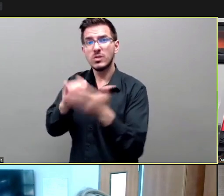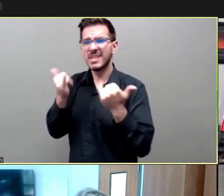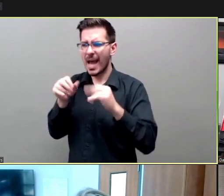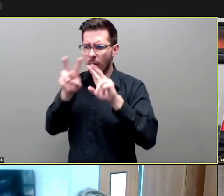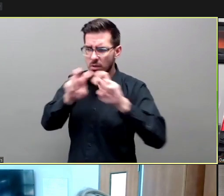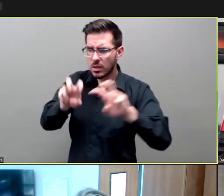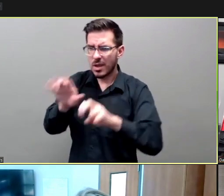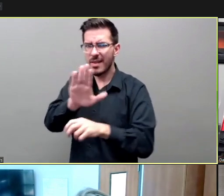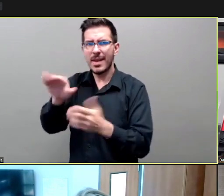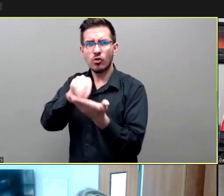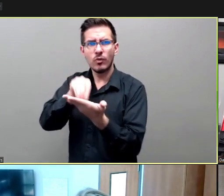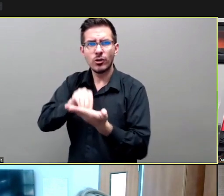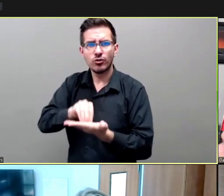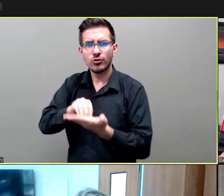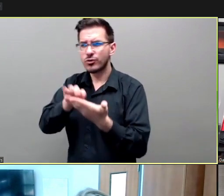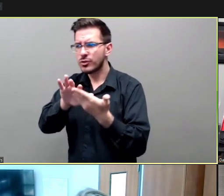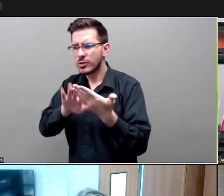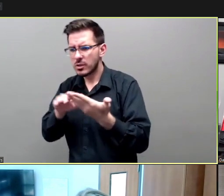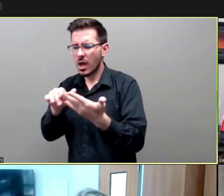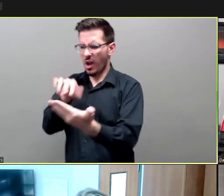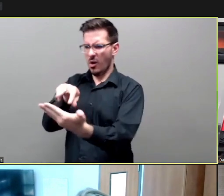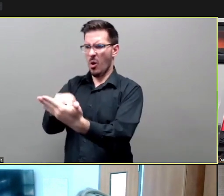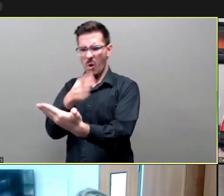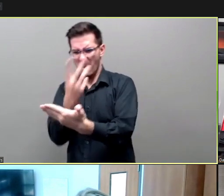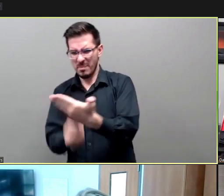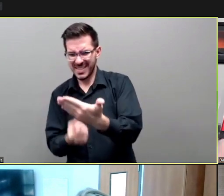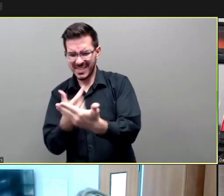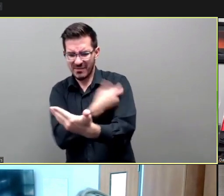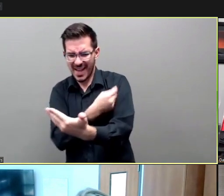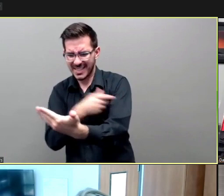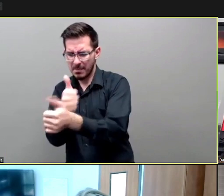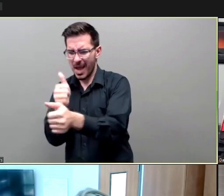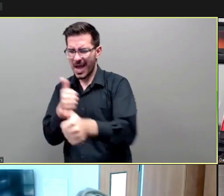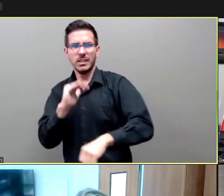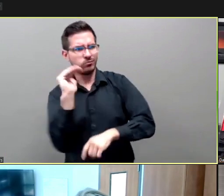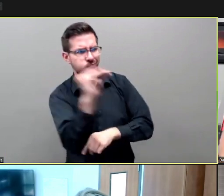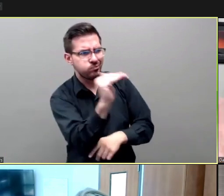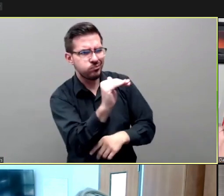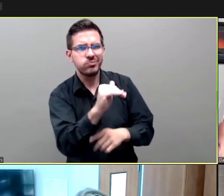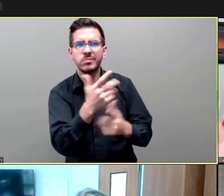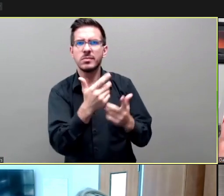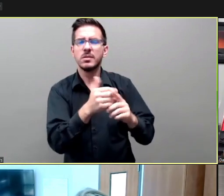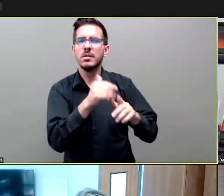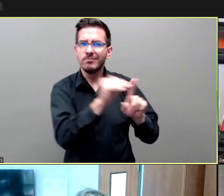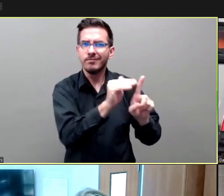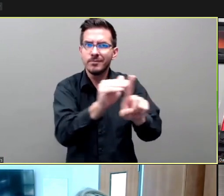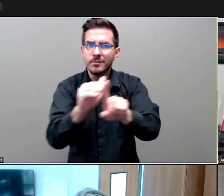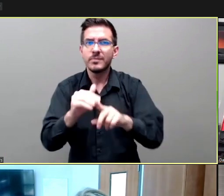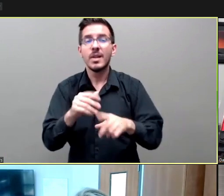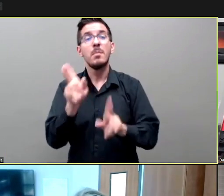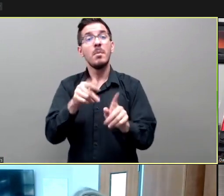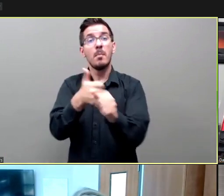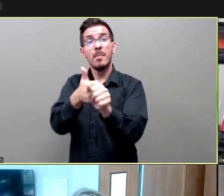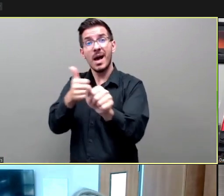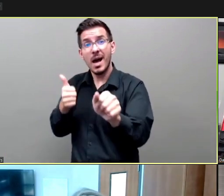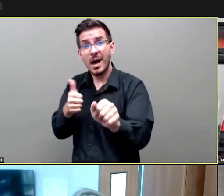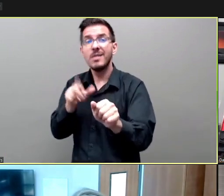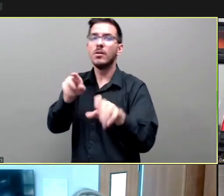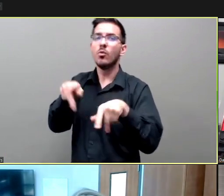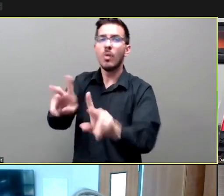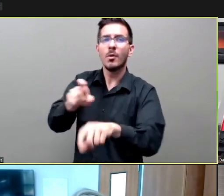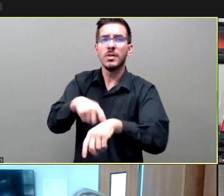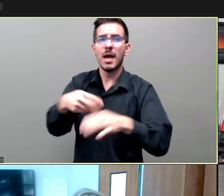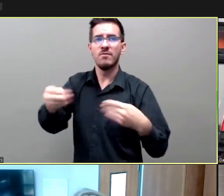and reinforcing, and we're giving people, because they're behind and they need a series, giving them some time to catch up. But I think